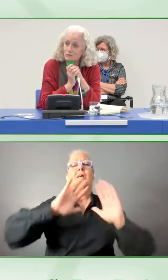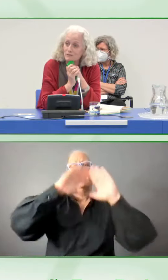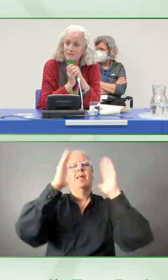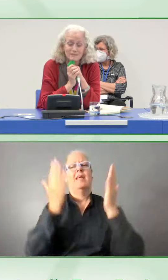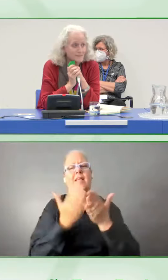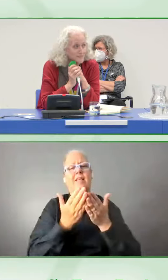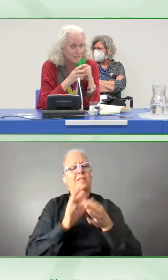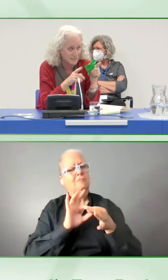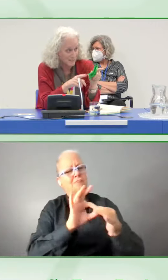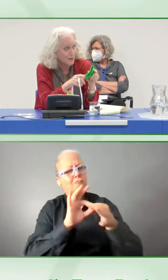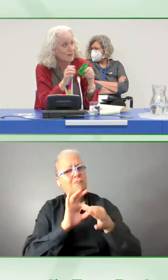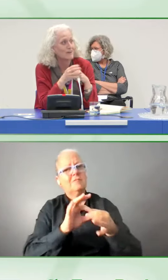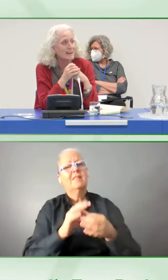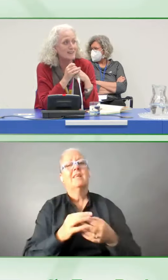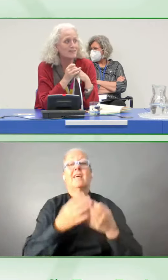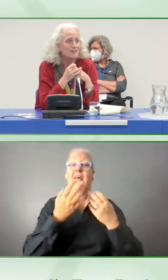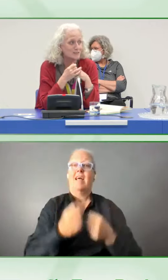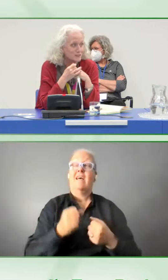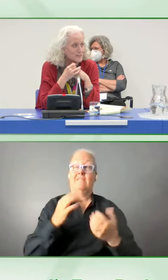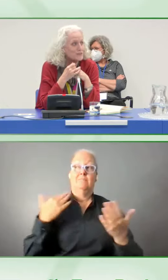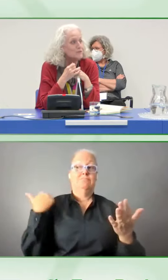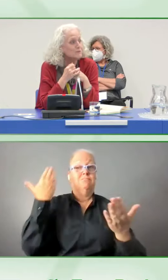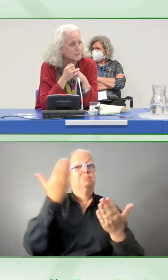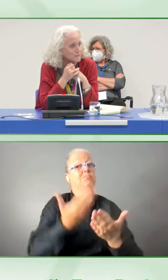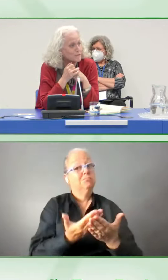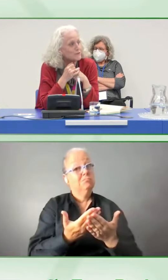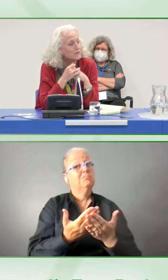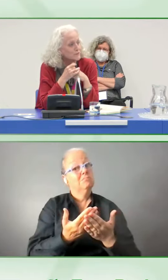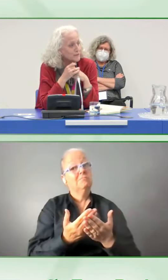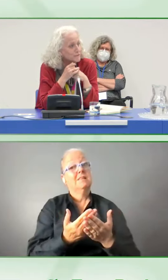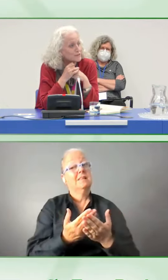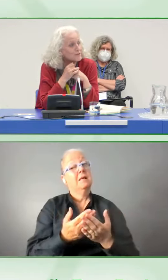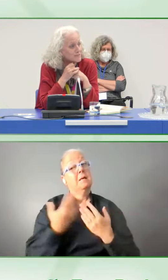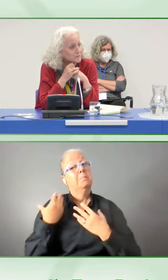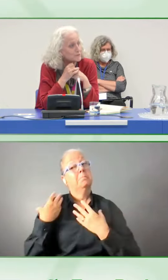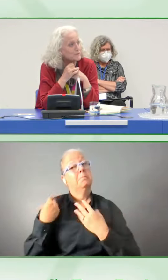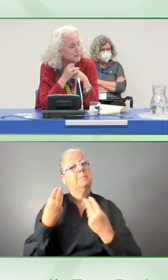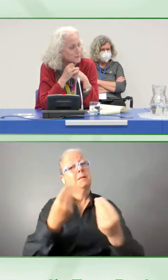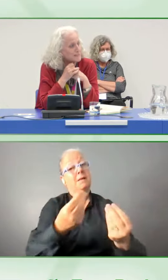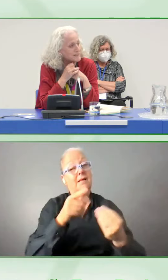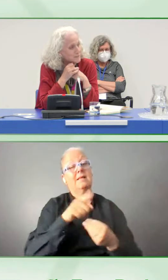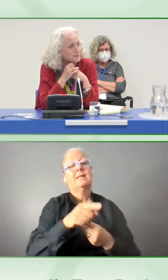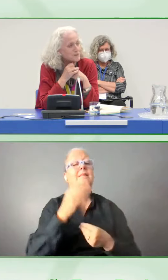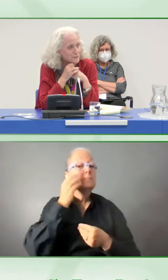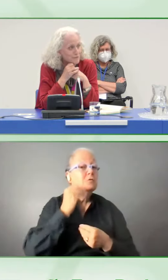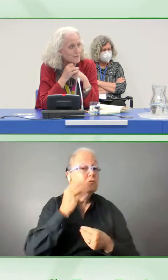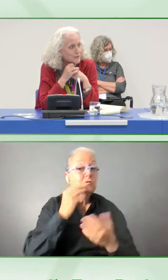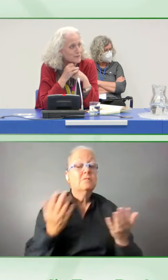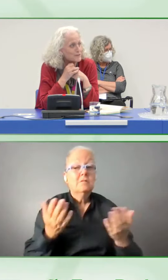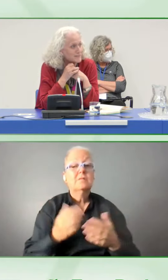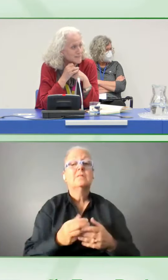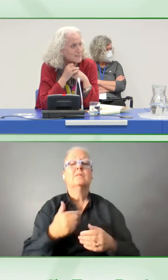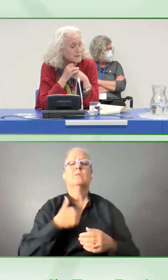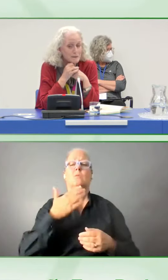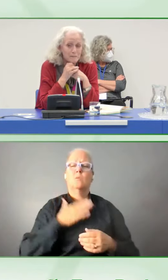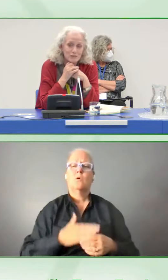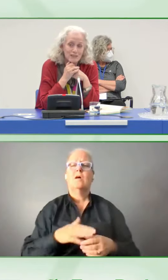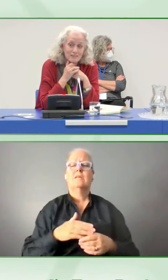lot of experience. Our hackathons are inclusive for neurodiverse. We're working on making them inclusive for